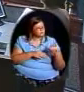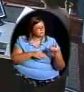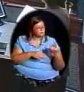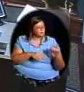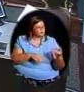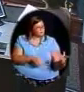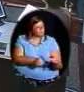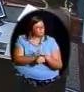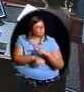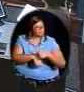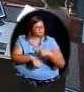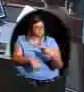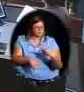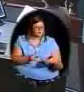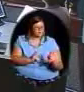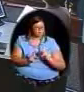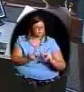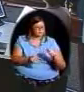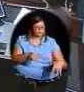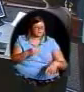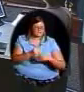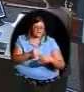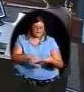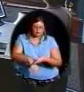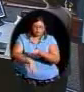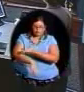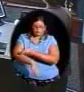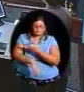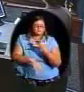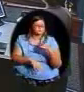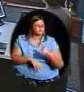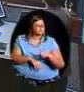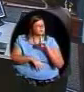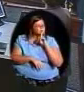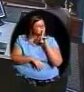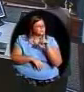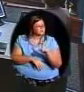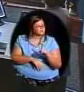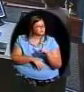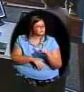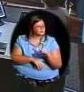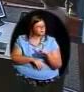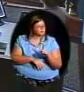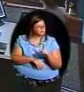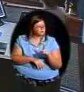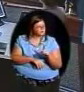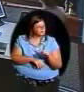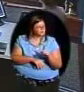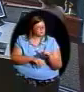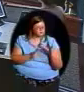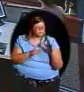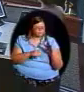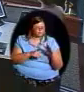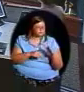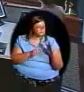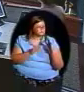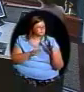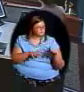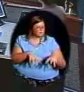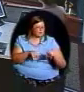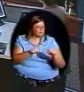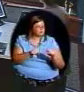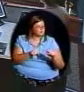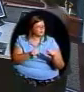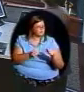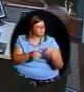a building, and we need to add or increase that in order to make sure that we keep equitable instruction, Dr. Donovan takes care